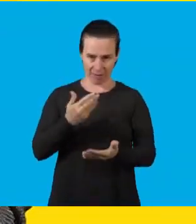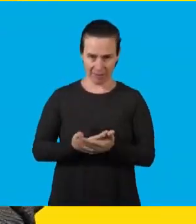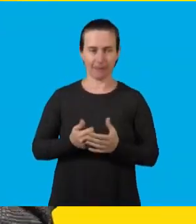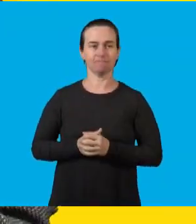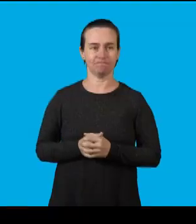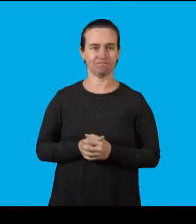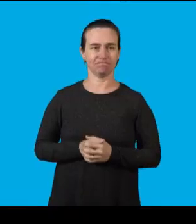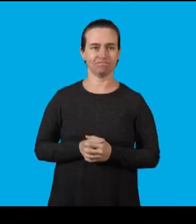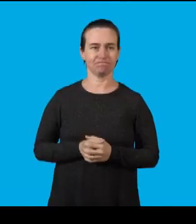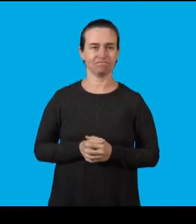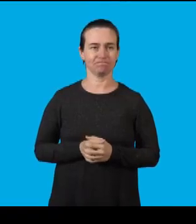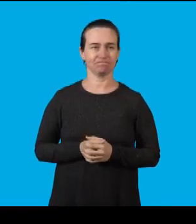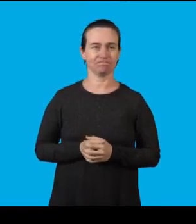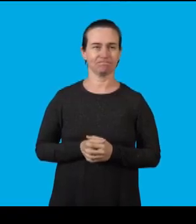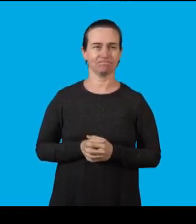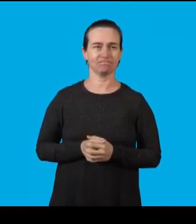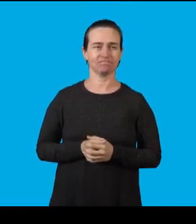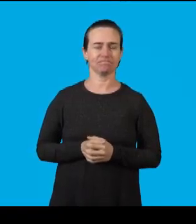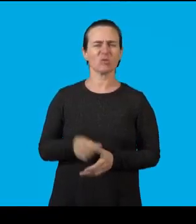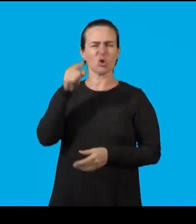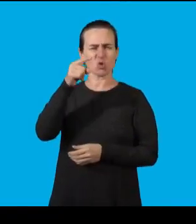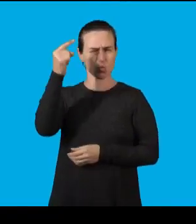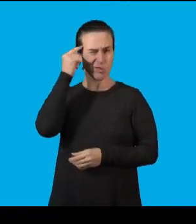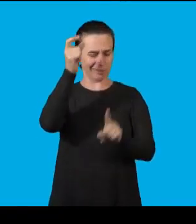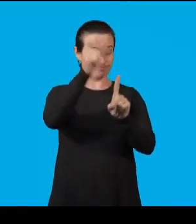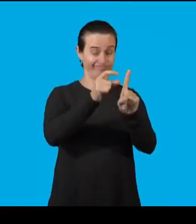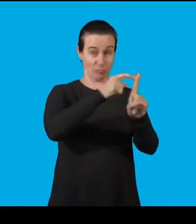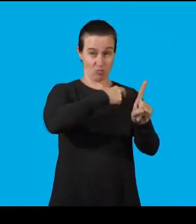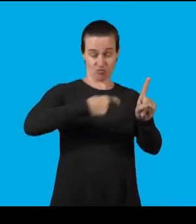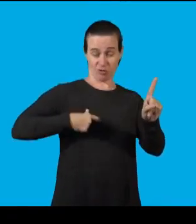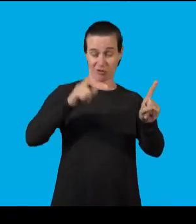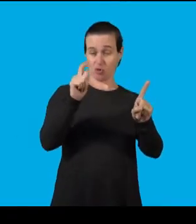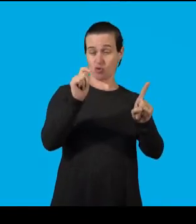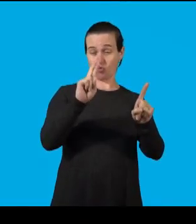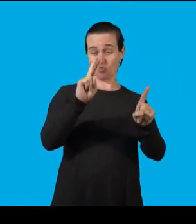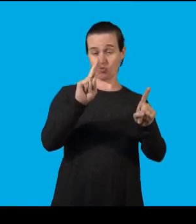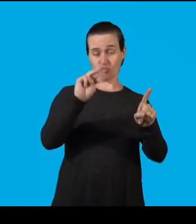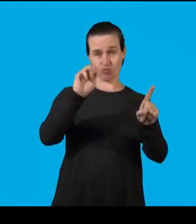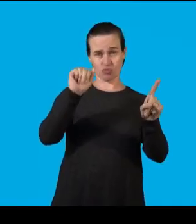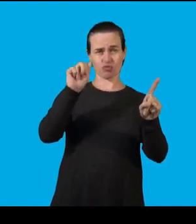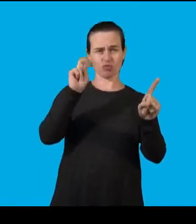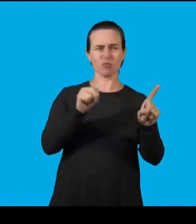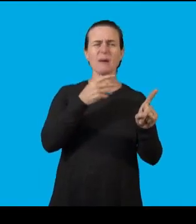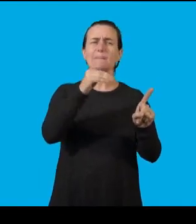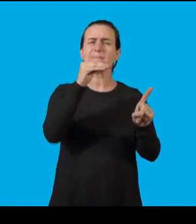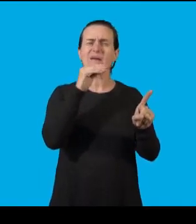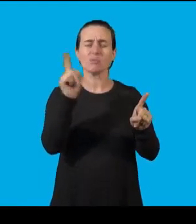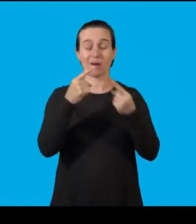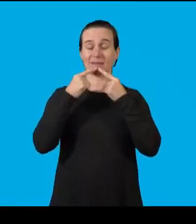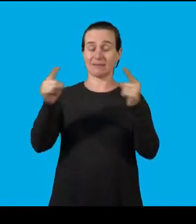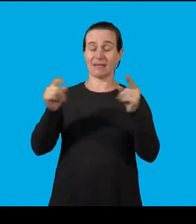questions. This one says, what do you think, okay, what do you